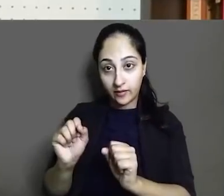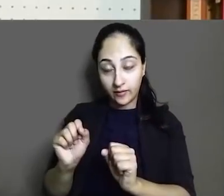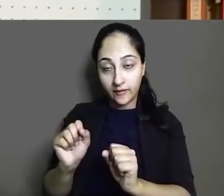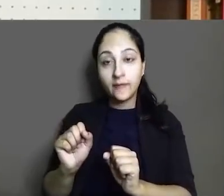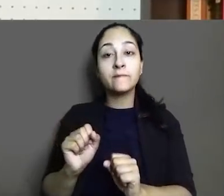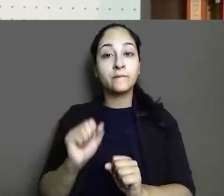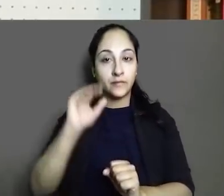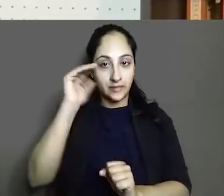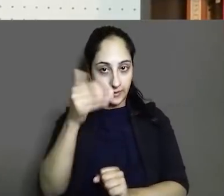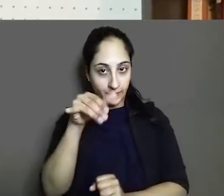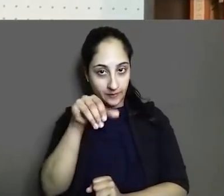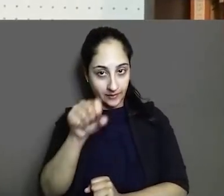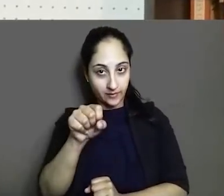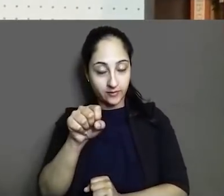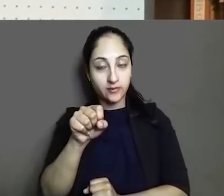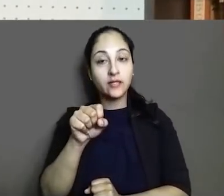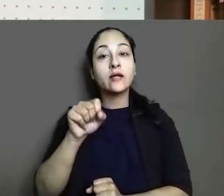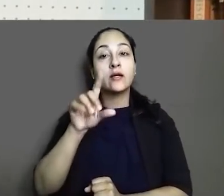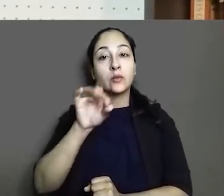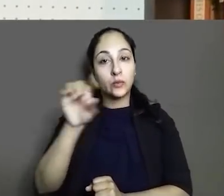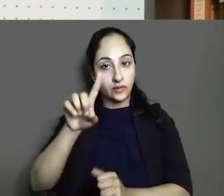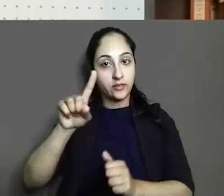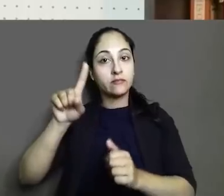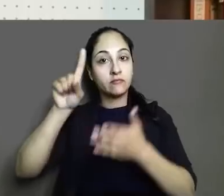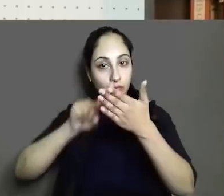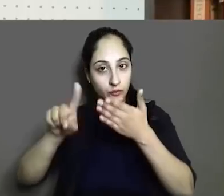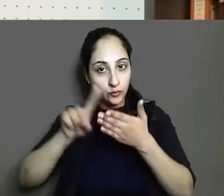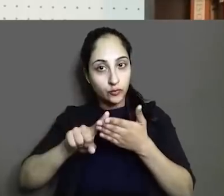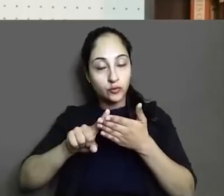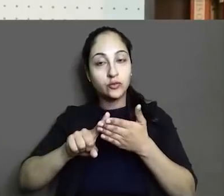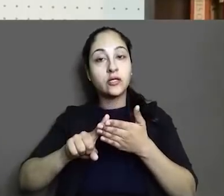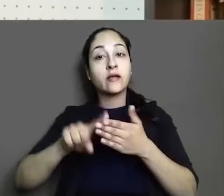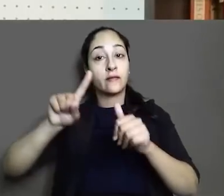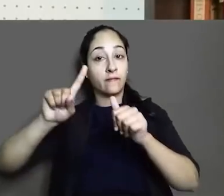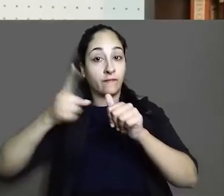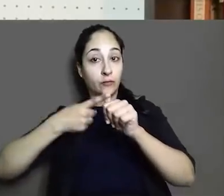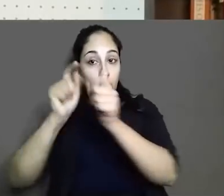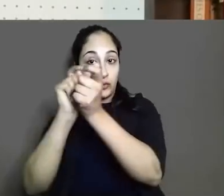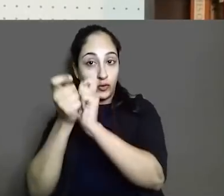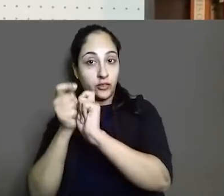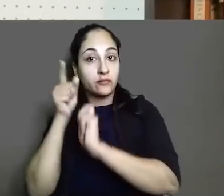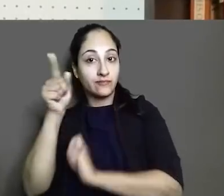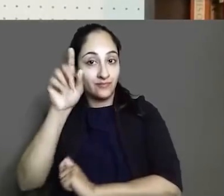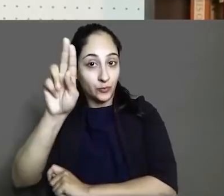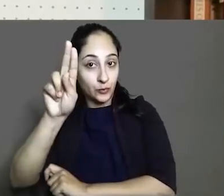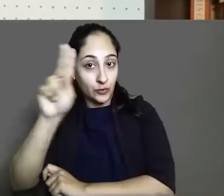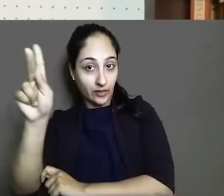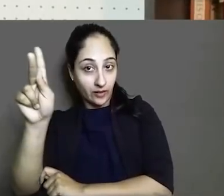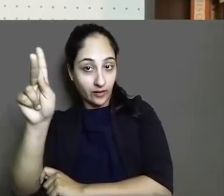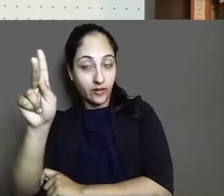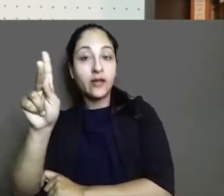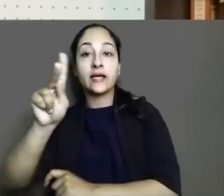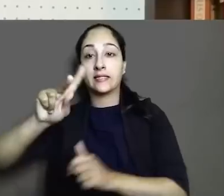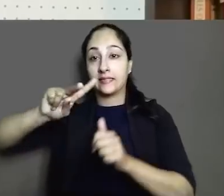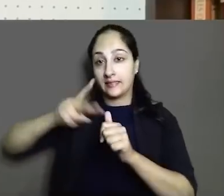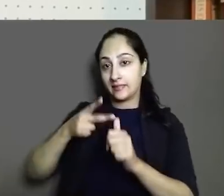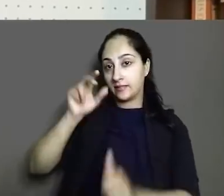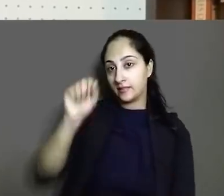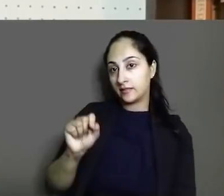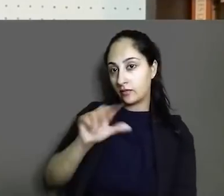are ongoing as to whether the vaccines are going to be effective against them or not.